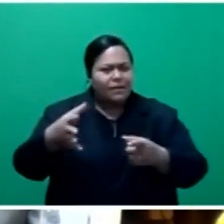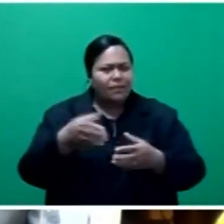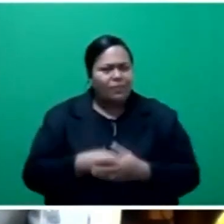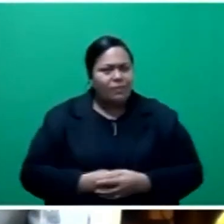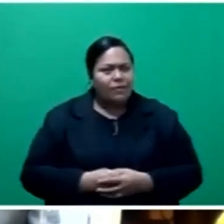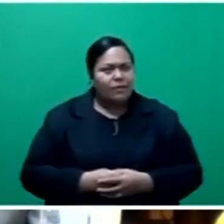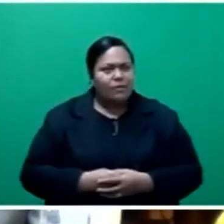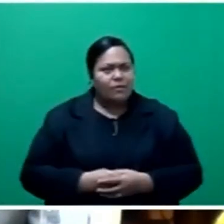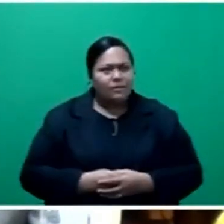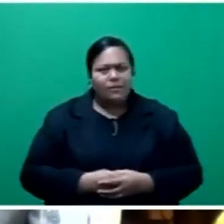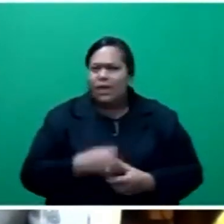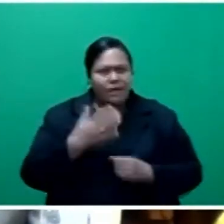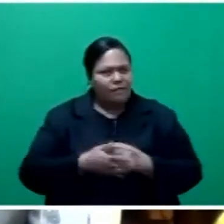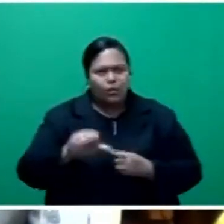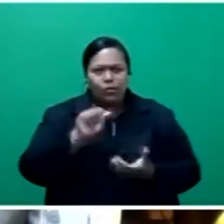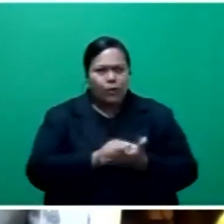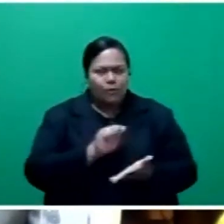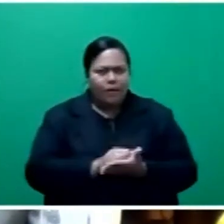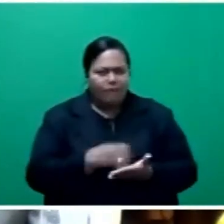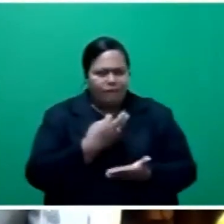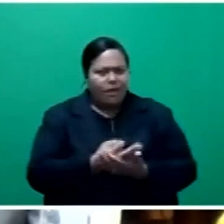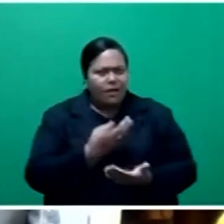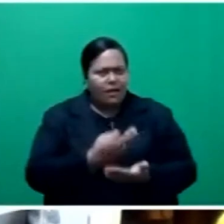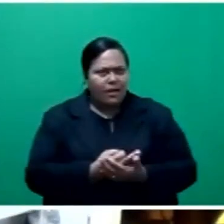funds, reconciliation not verified by the head of Treasury,